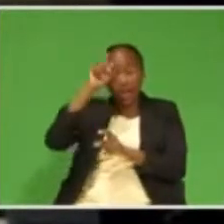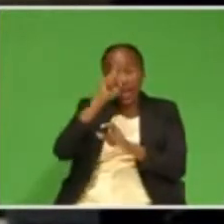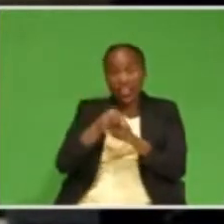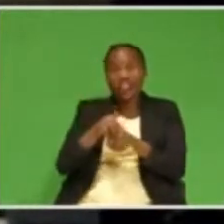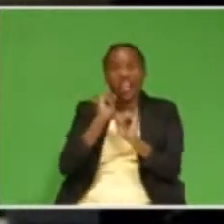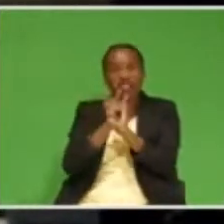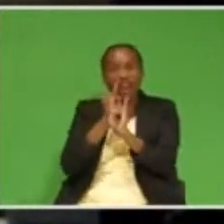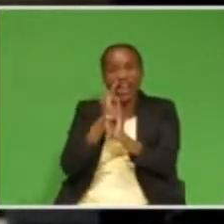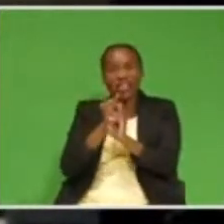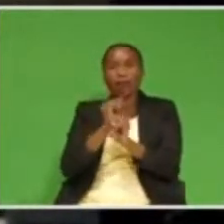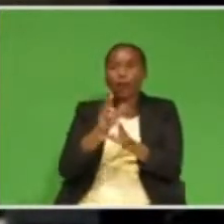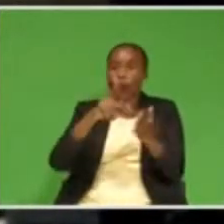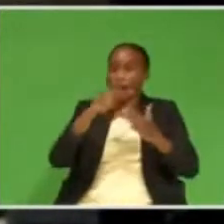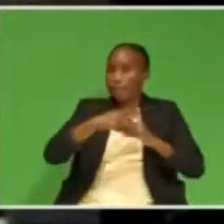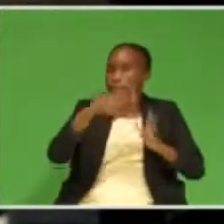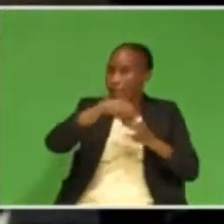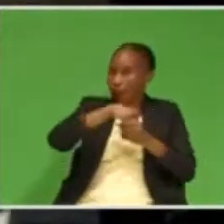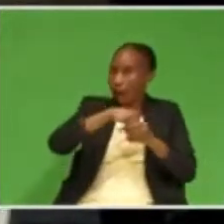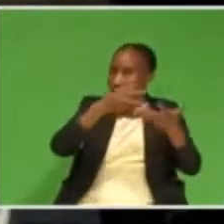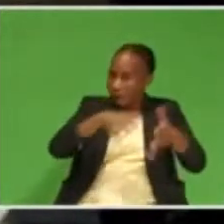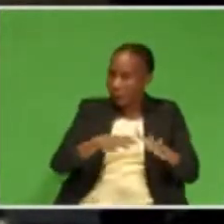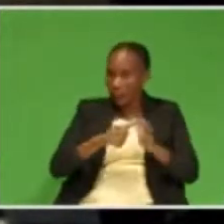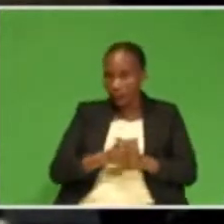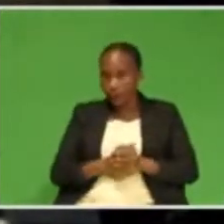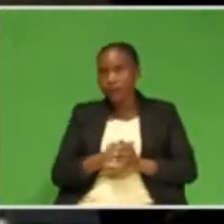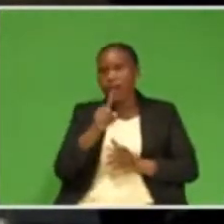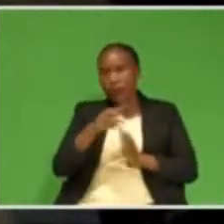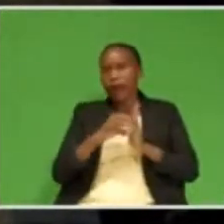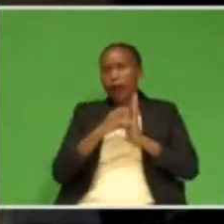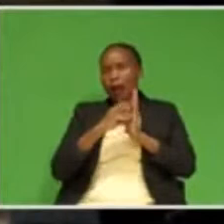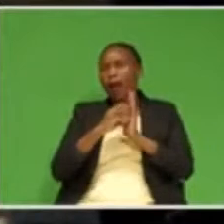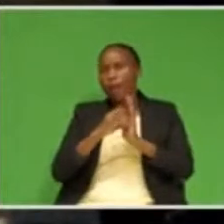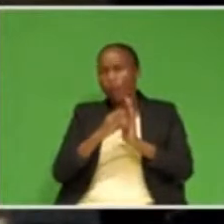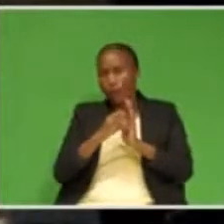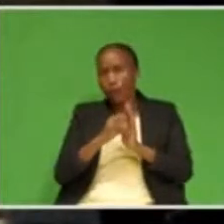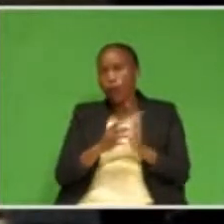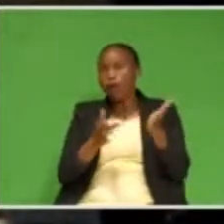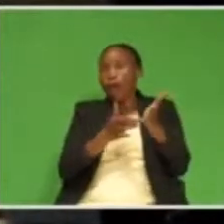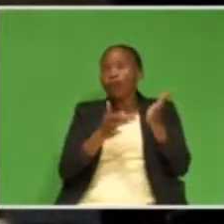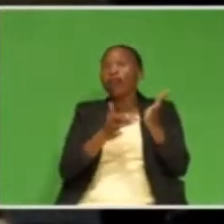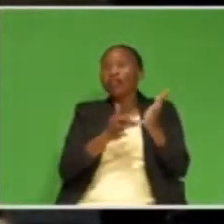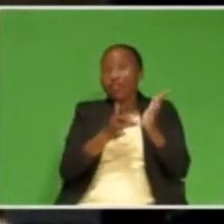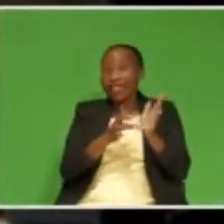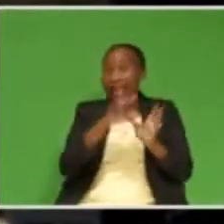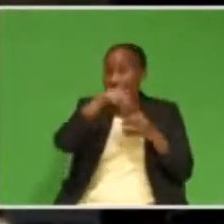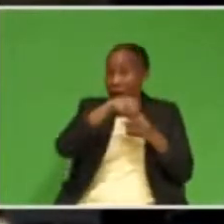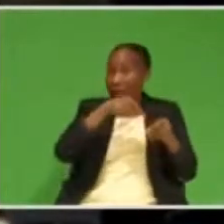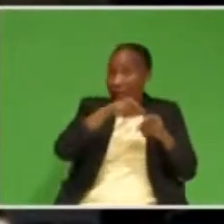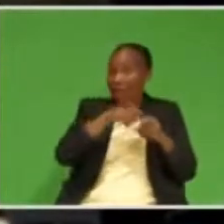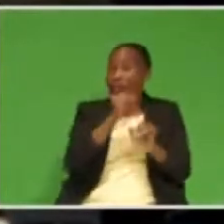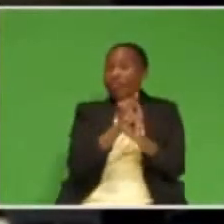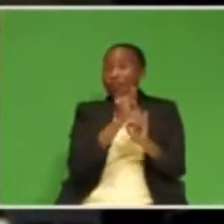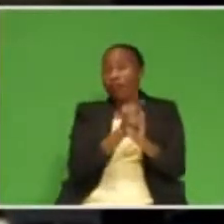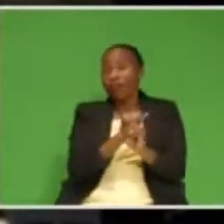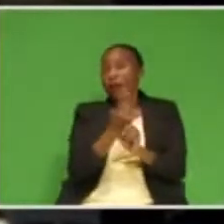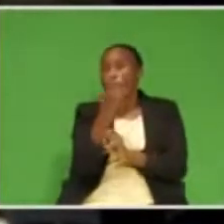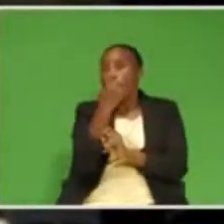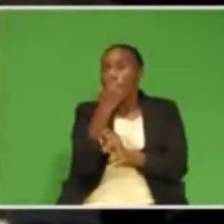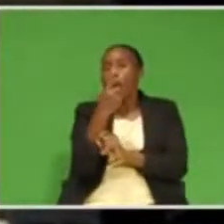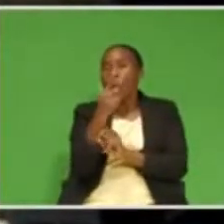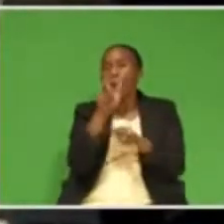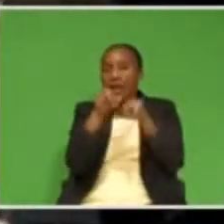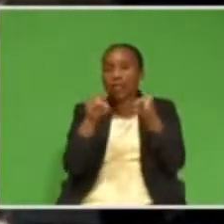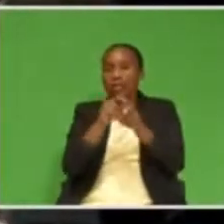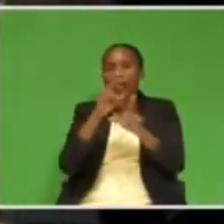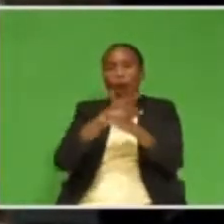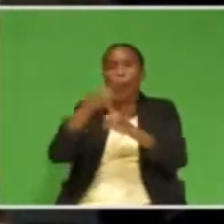Program. As an example of the technological prowess of these industrialists, one of the award winners